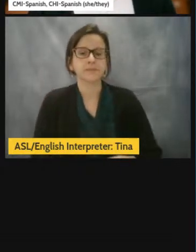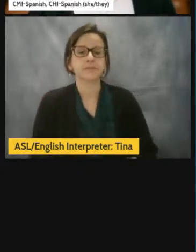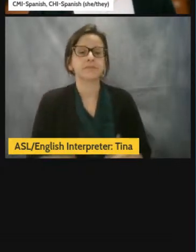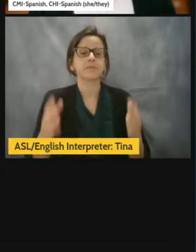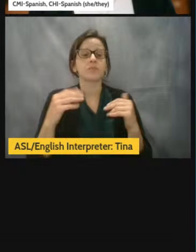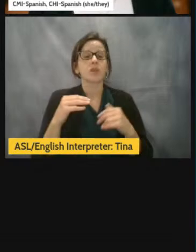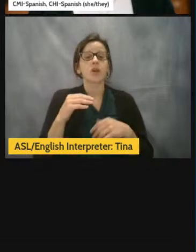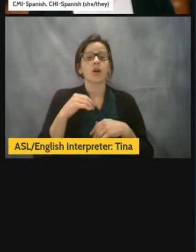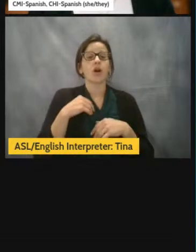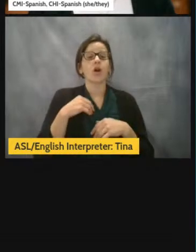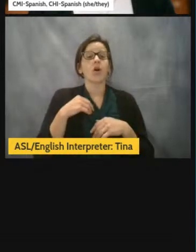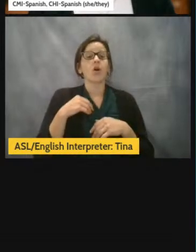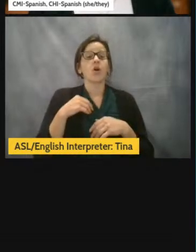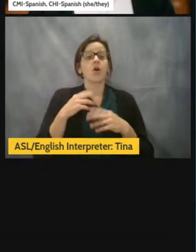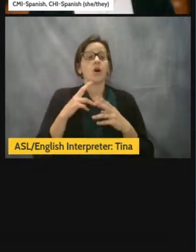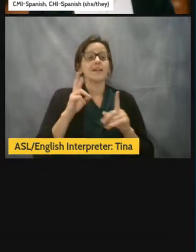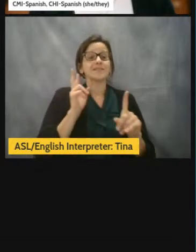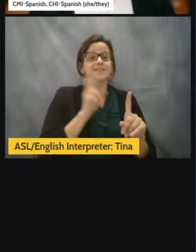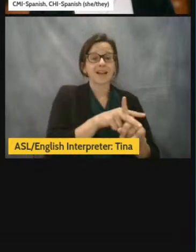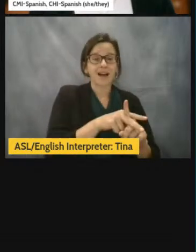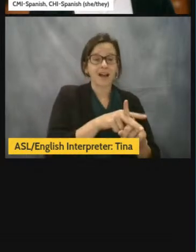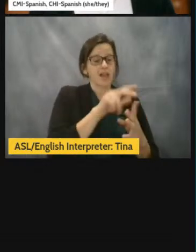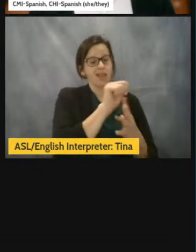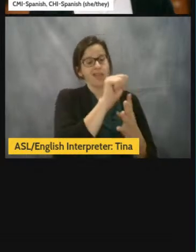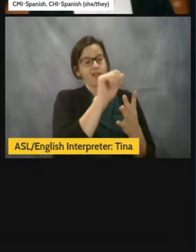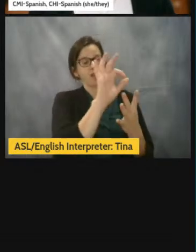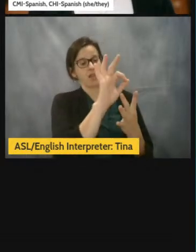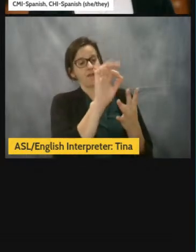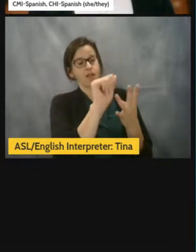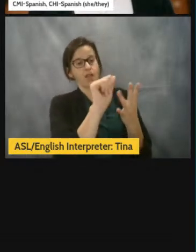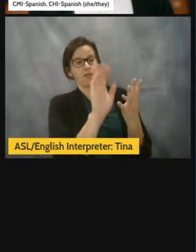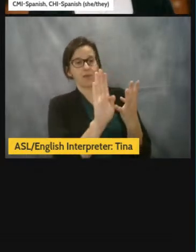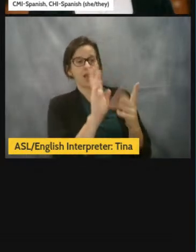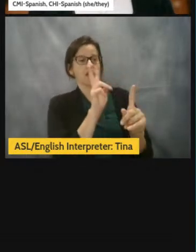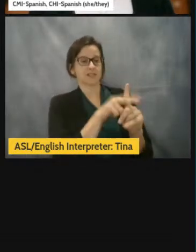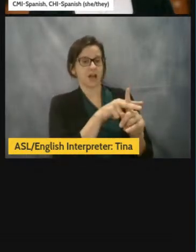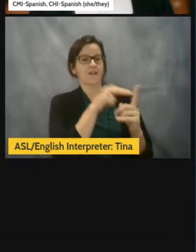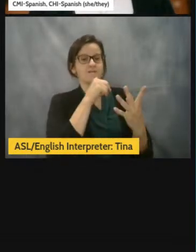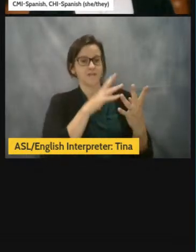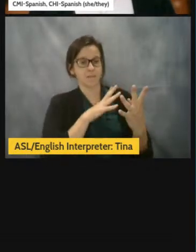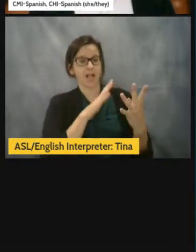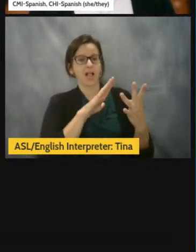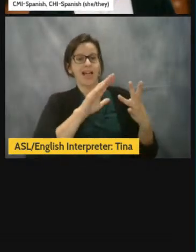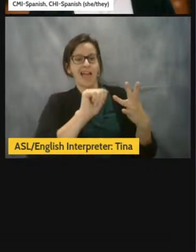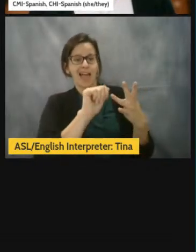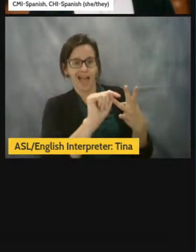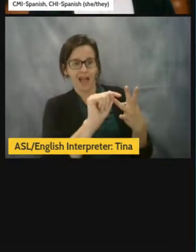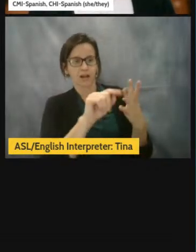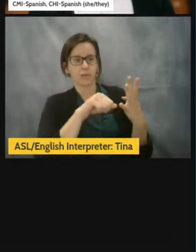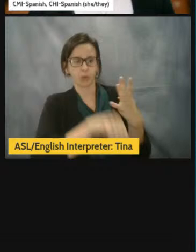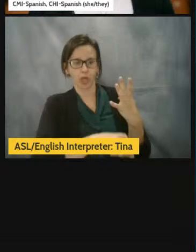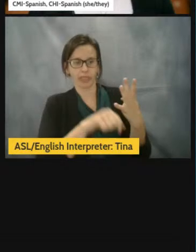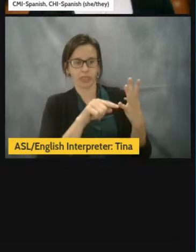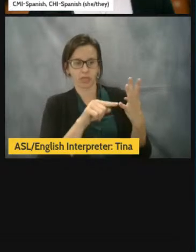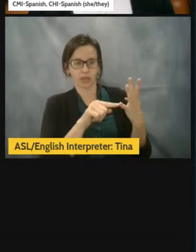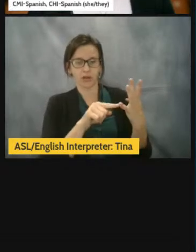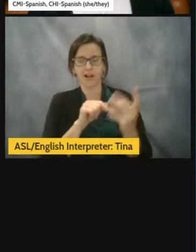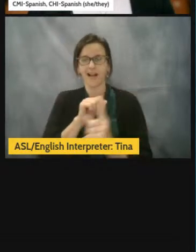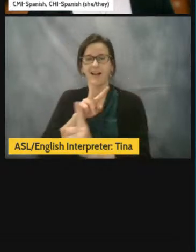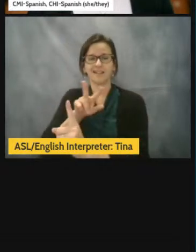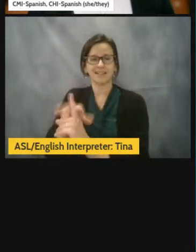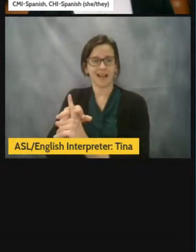people in this way, assigned female at birth, assigned male at birth, this is actually a more correct and a